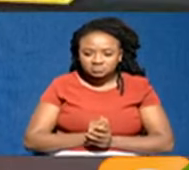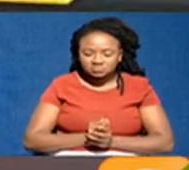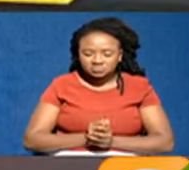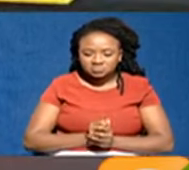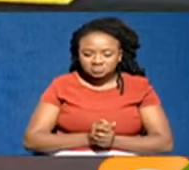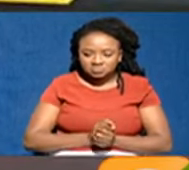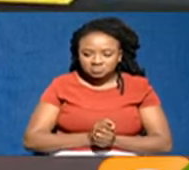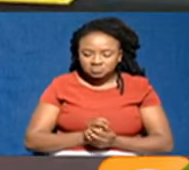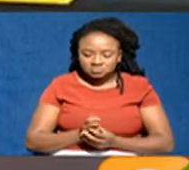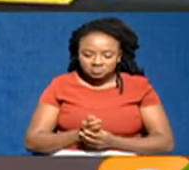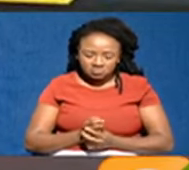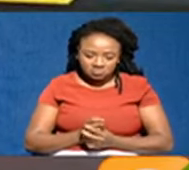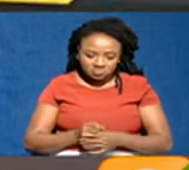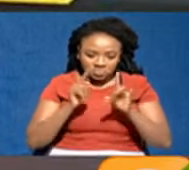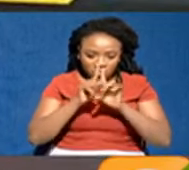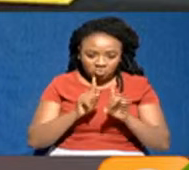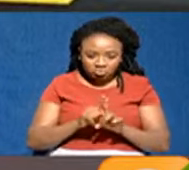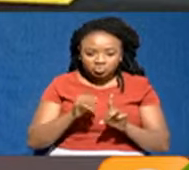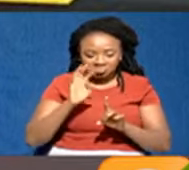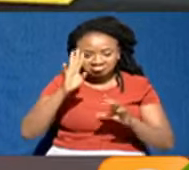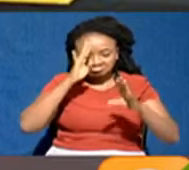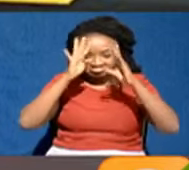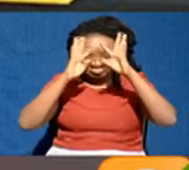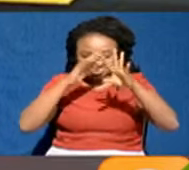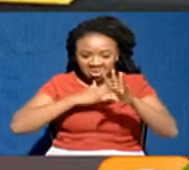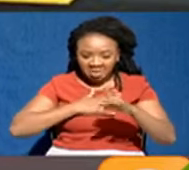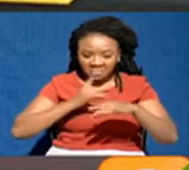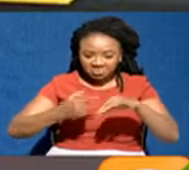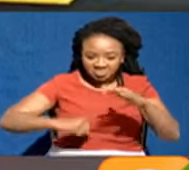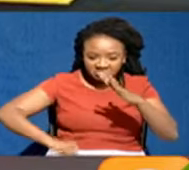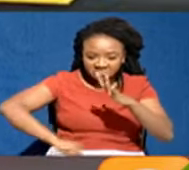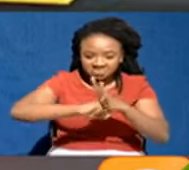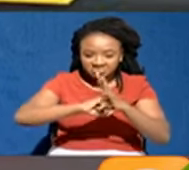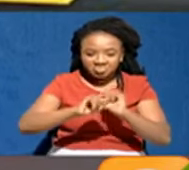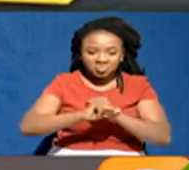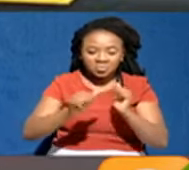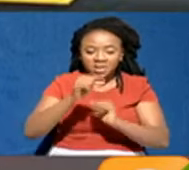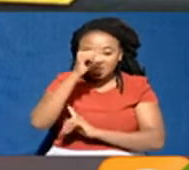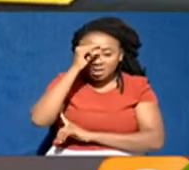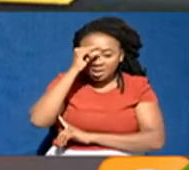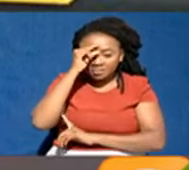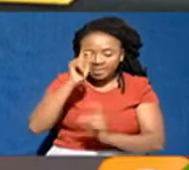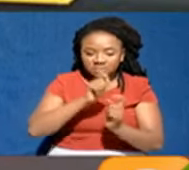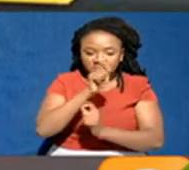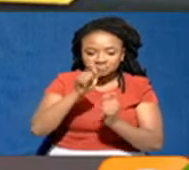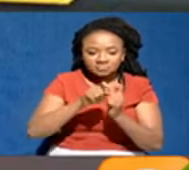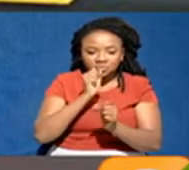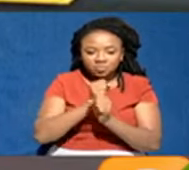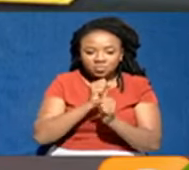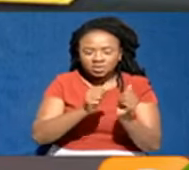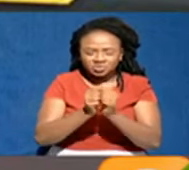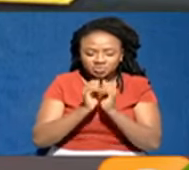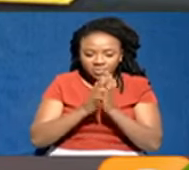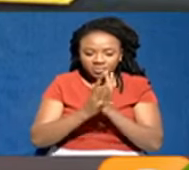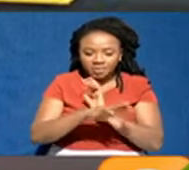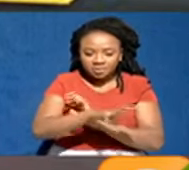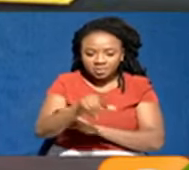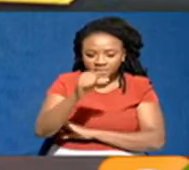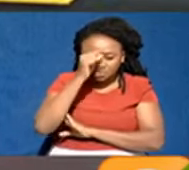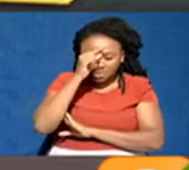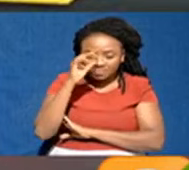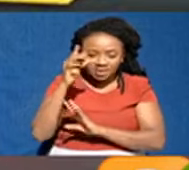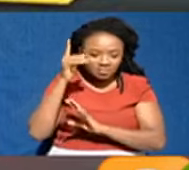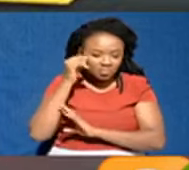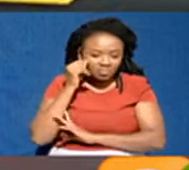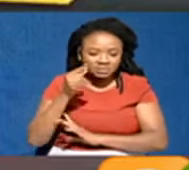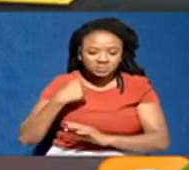Yeah, so as an initiative, we are supporting the government and specifically working with the county government of Mombasa in